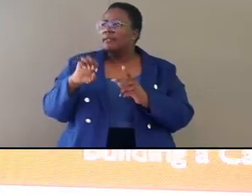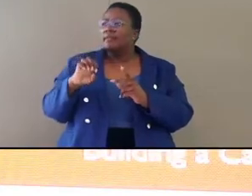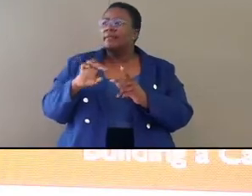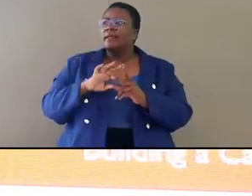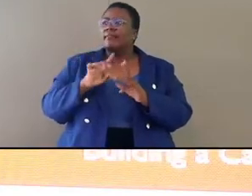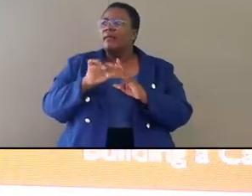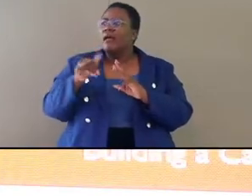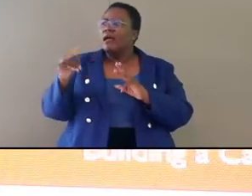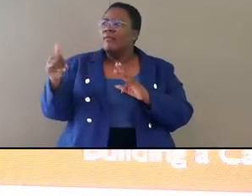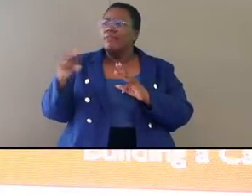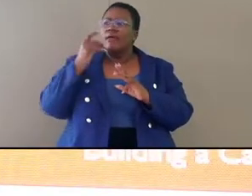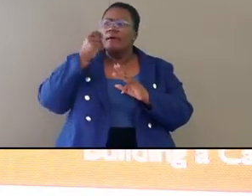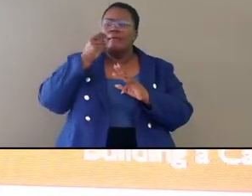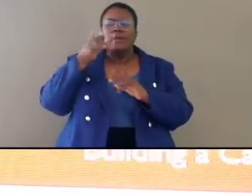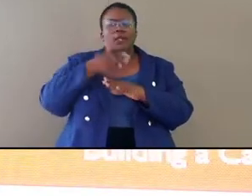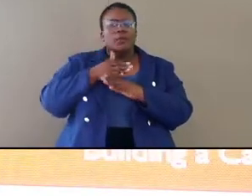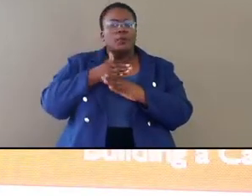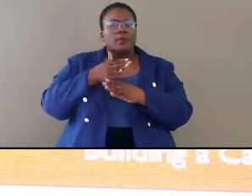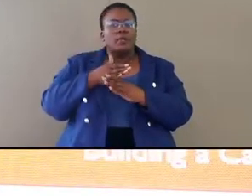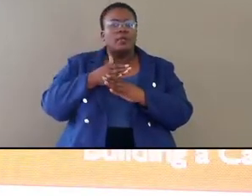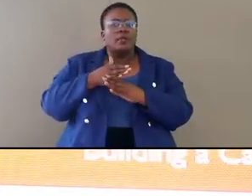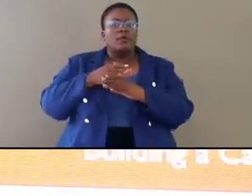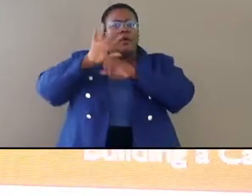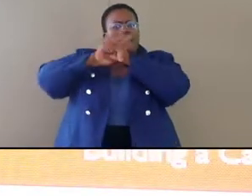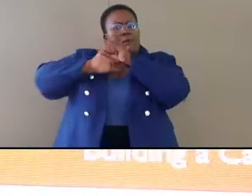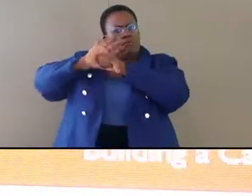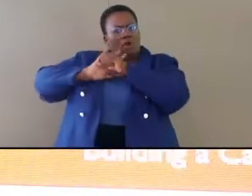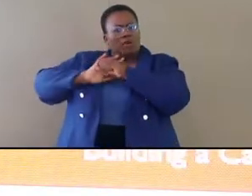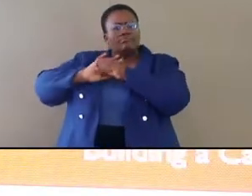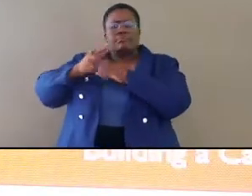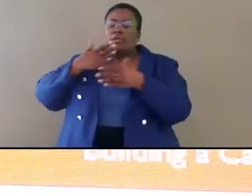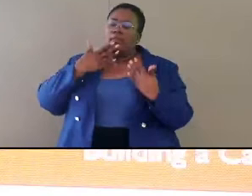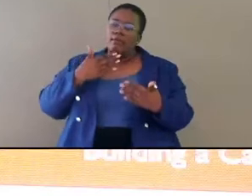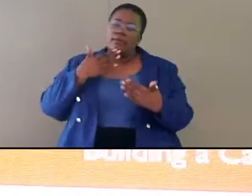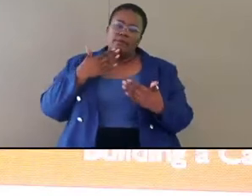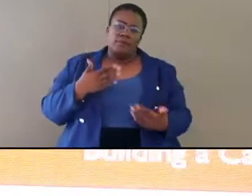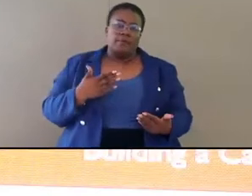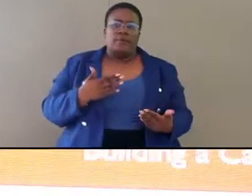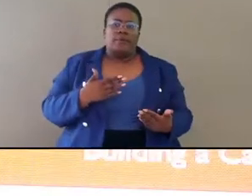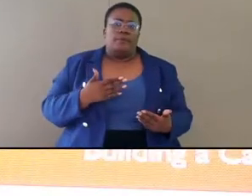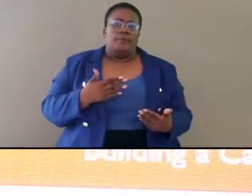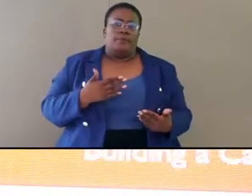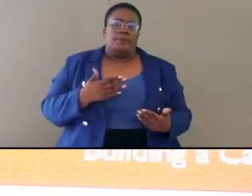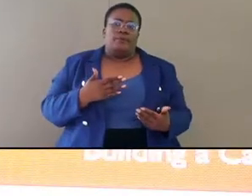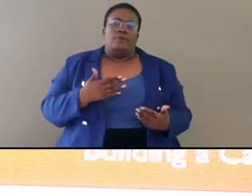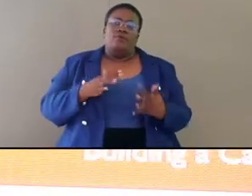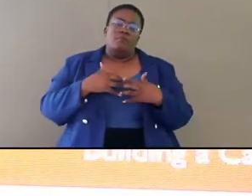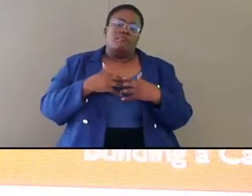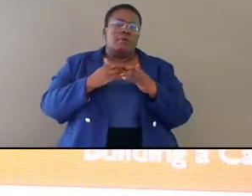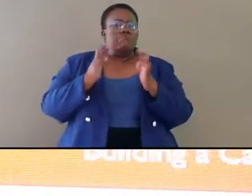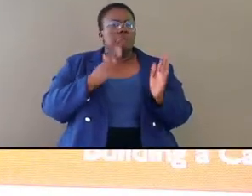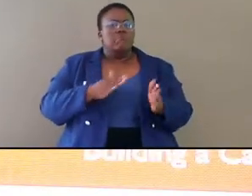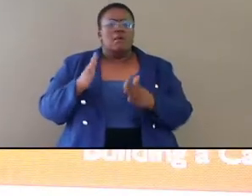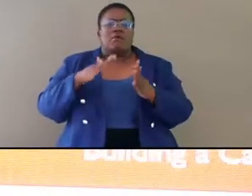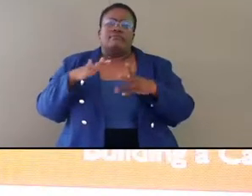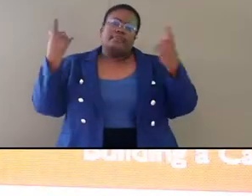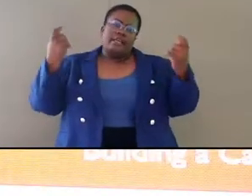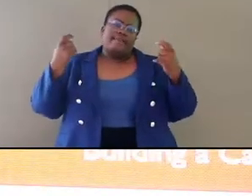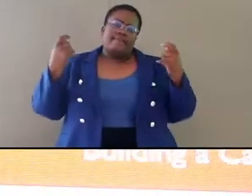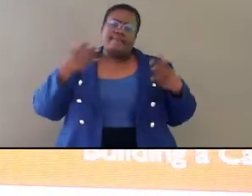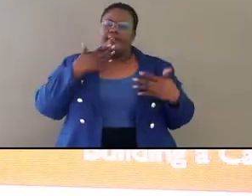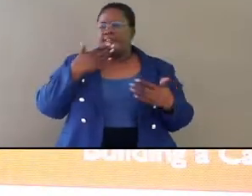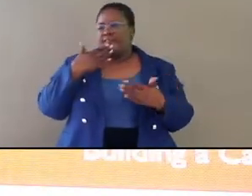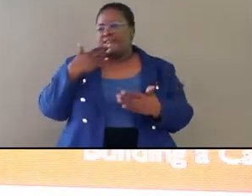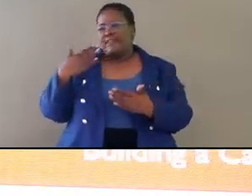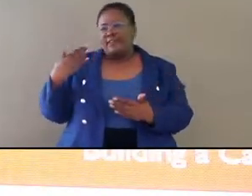there are men who are working, you know, behind the scenes. Thank you very much for putting up this successful event. Thank you,